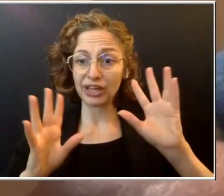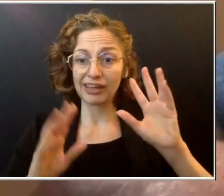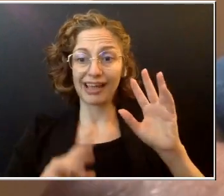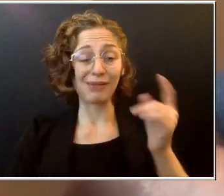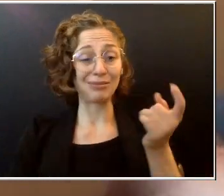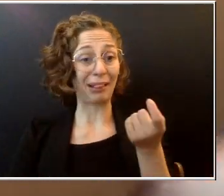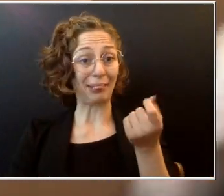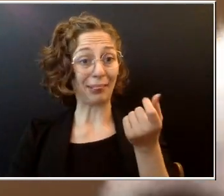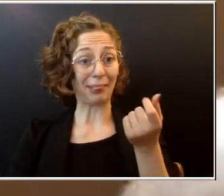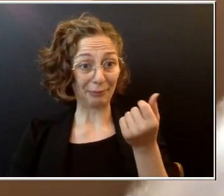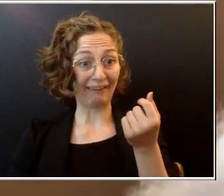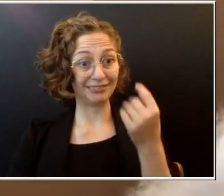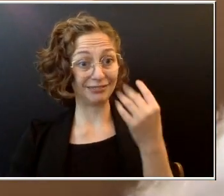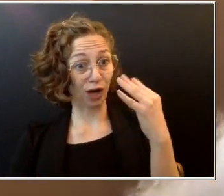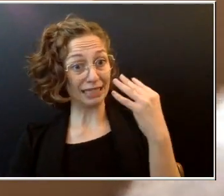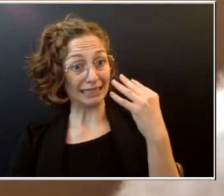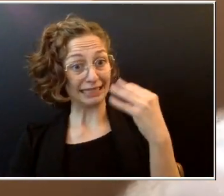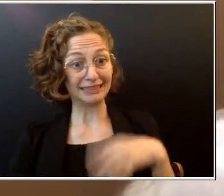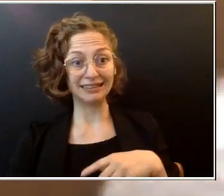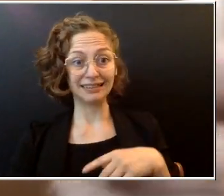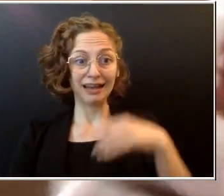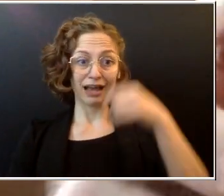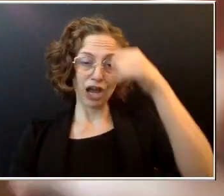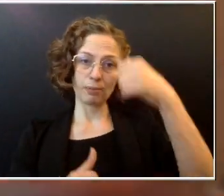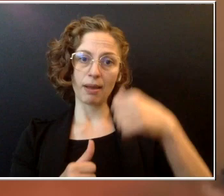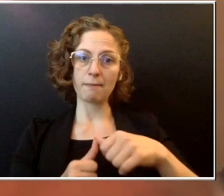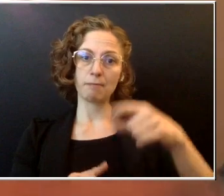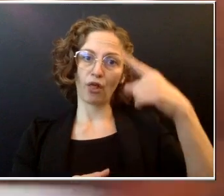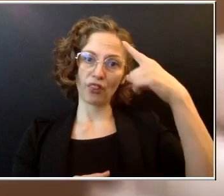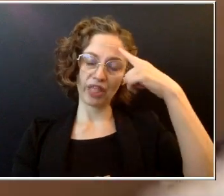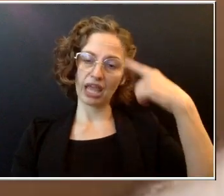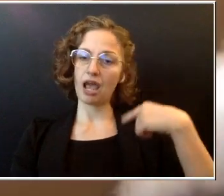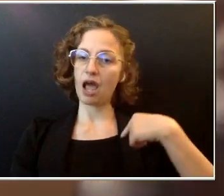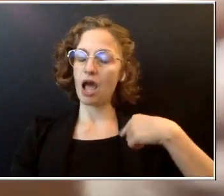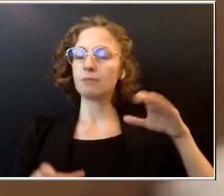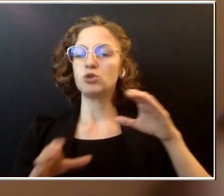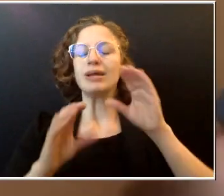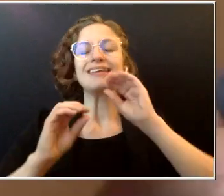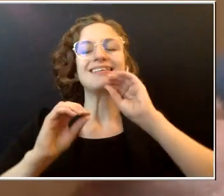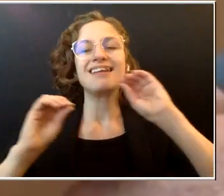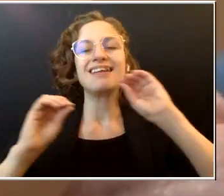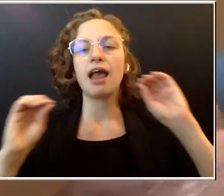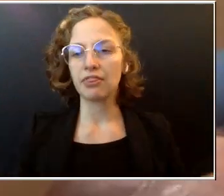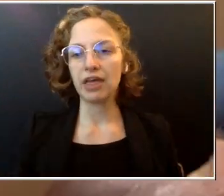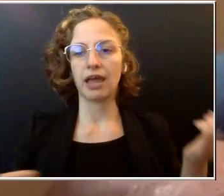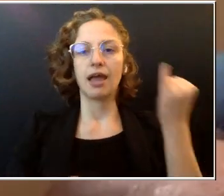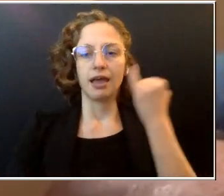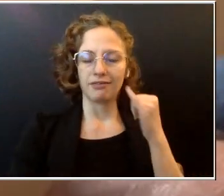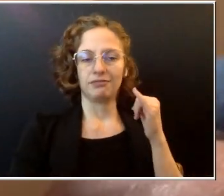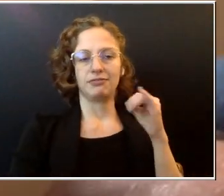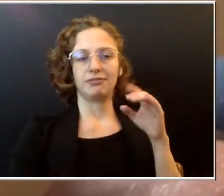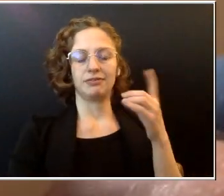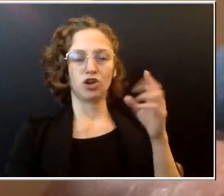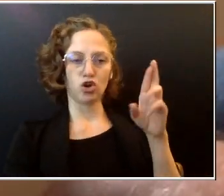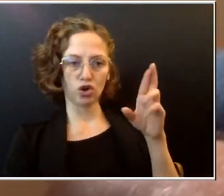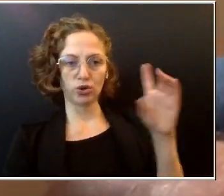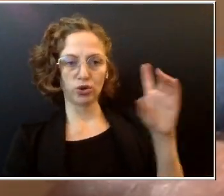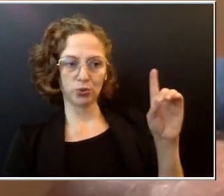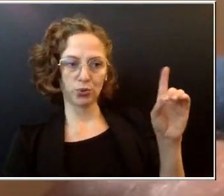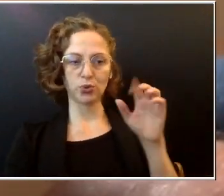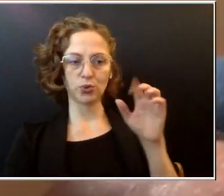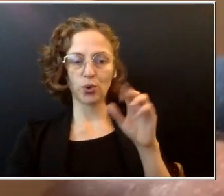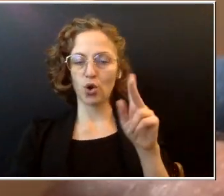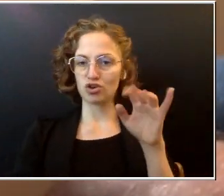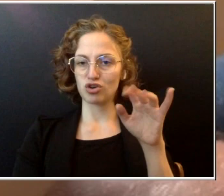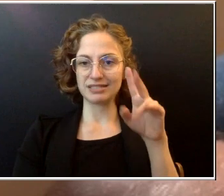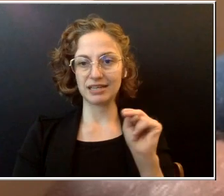remember thinking, like, I'm not doing anything unless Doolittle or Kristen signs off on it because I trusted them that much. you just got to keep